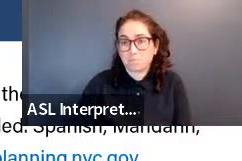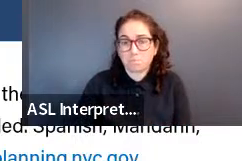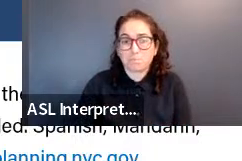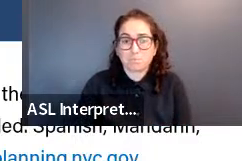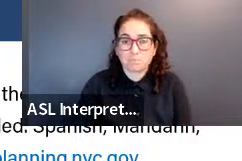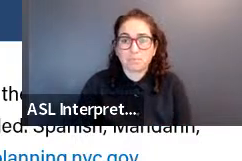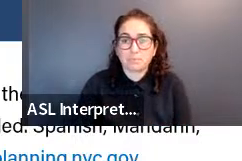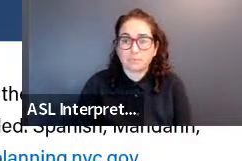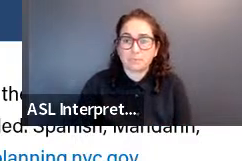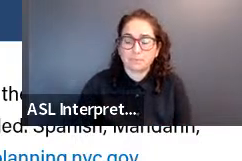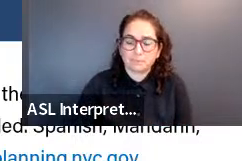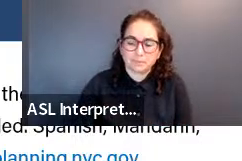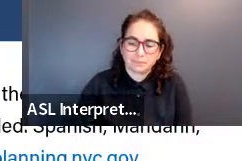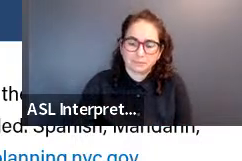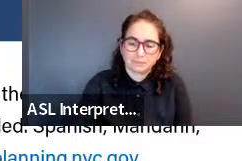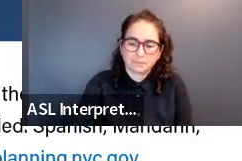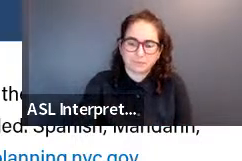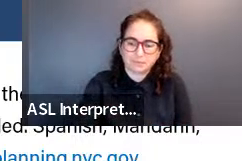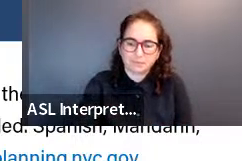interpreter.